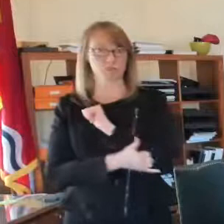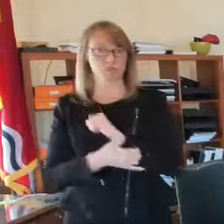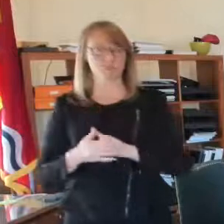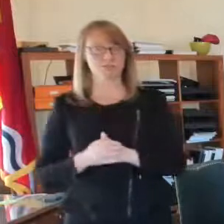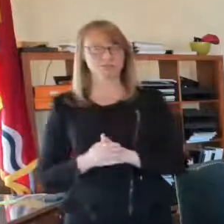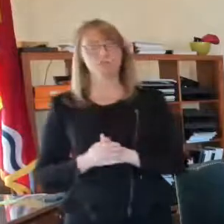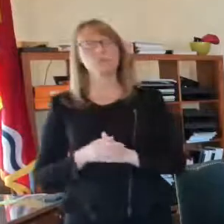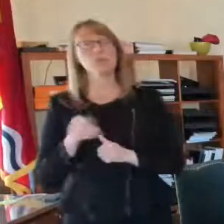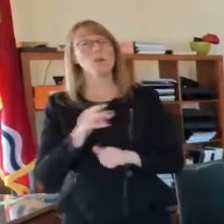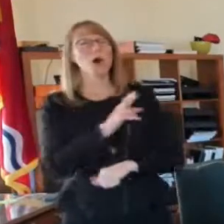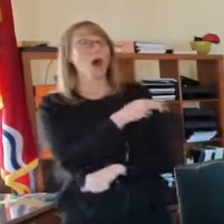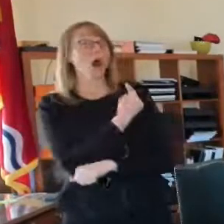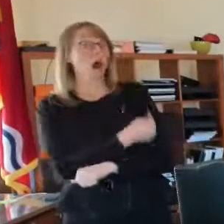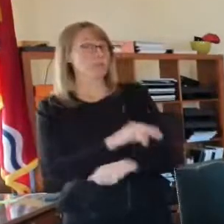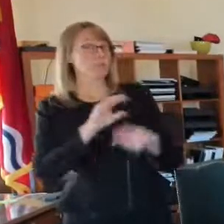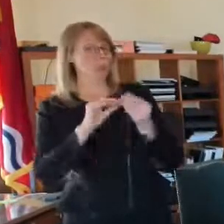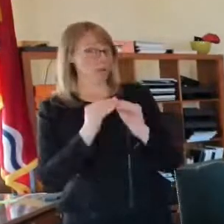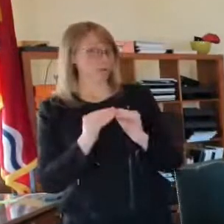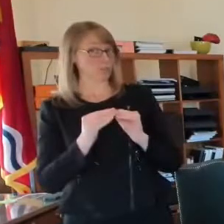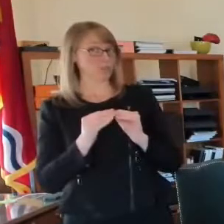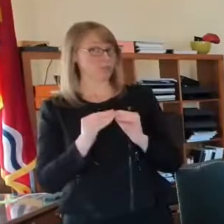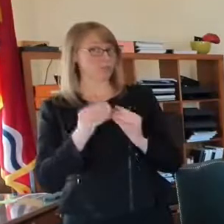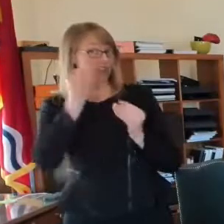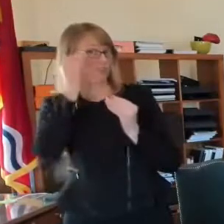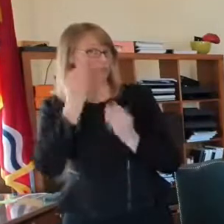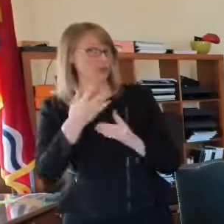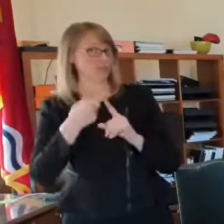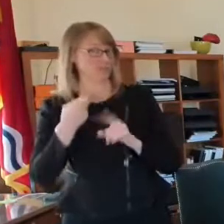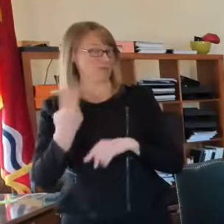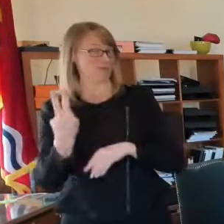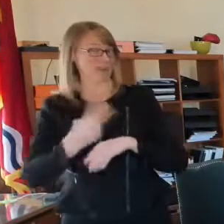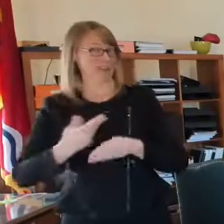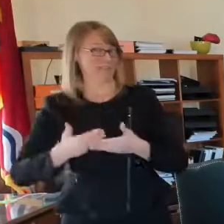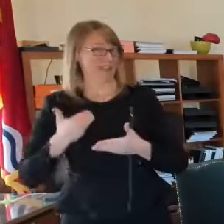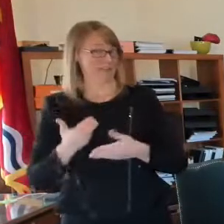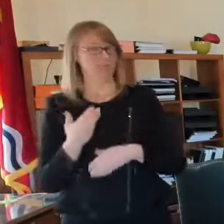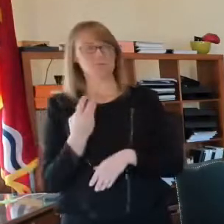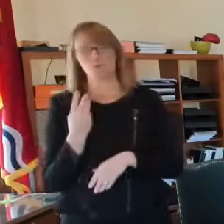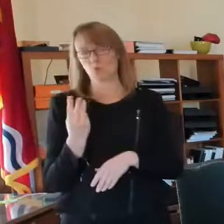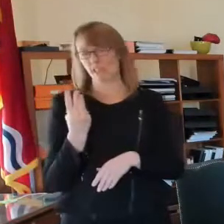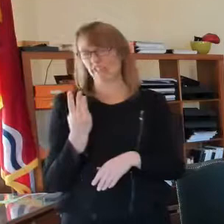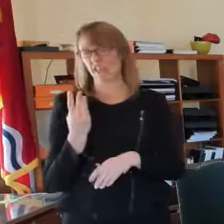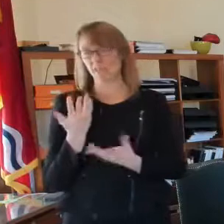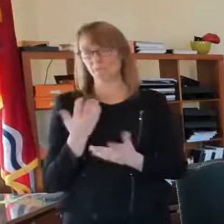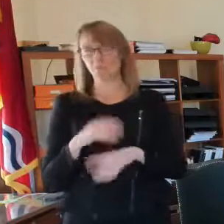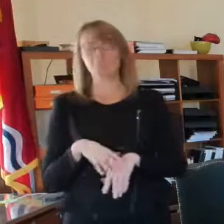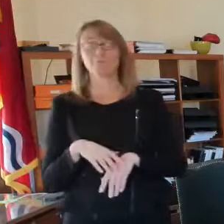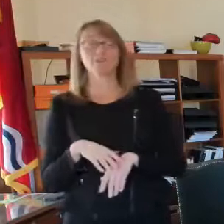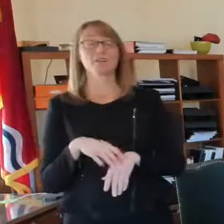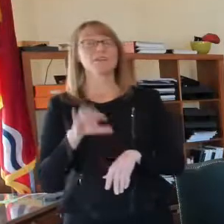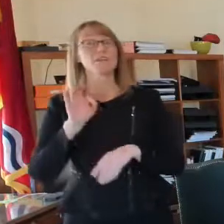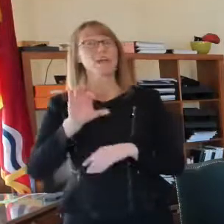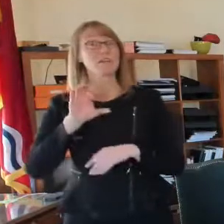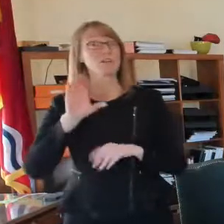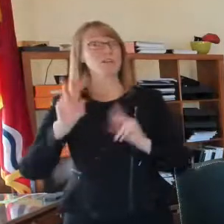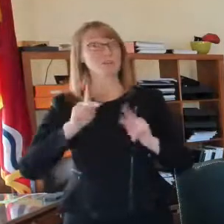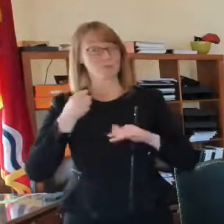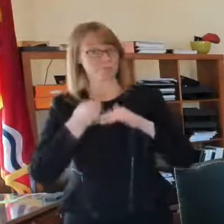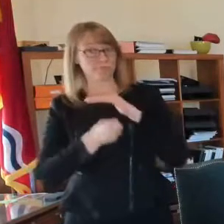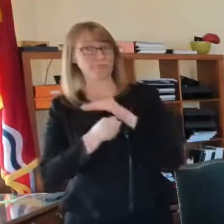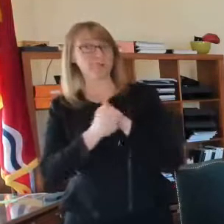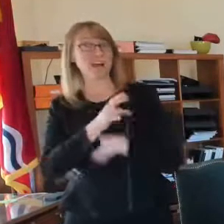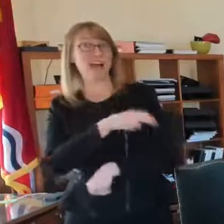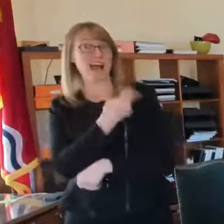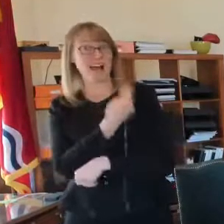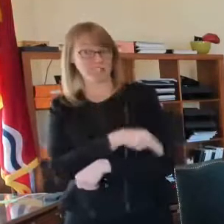yes, this is 2 days old, so this would be Wednesday's numbers. There were 900 people in the